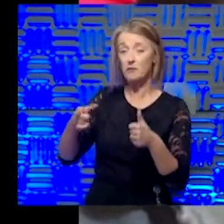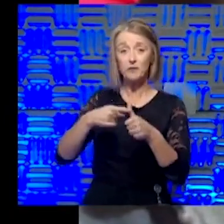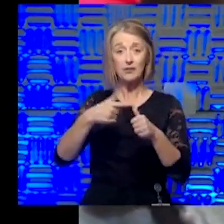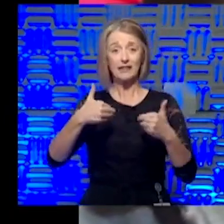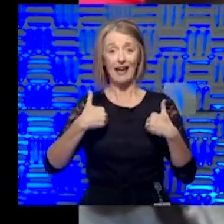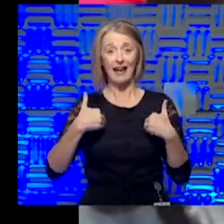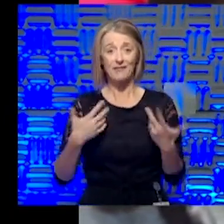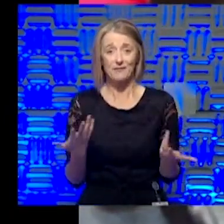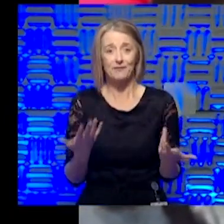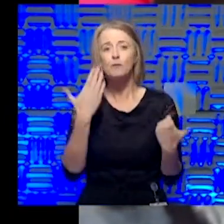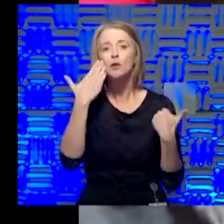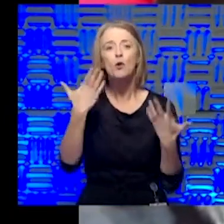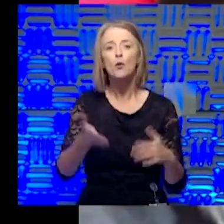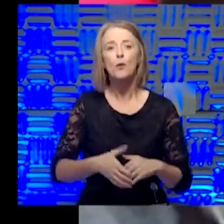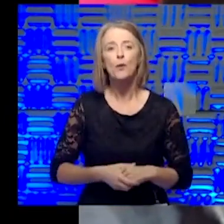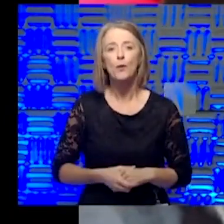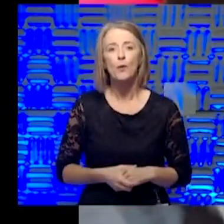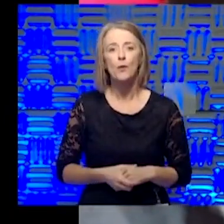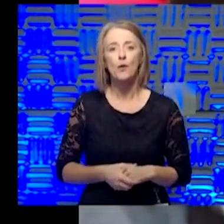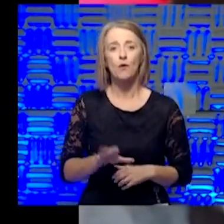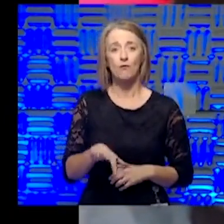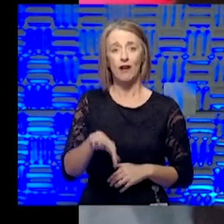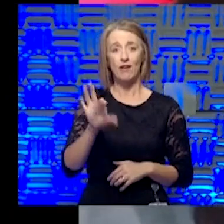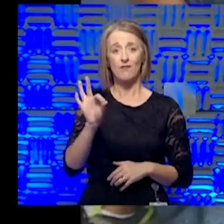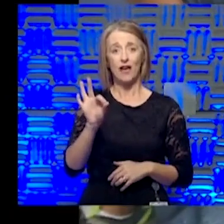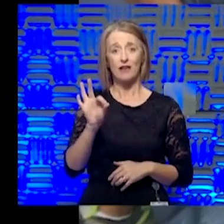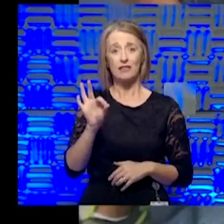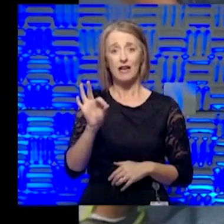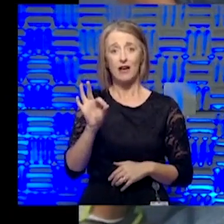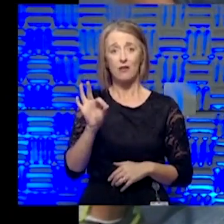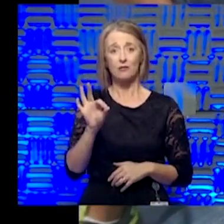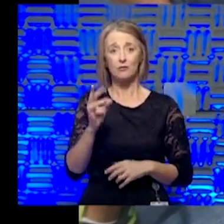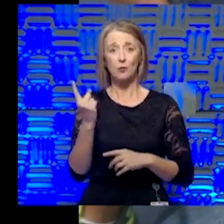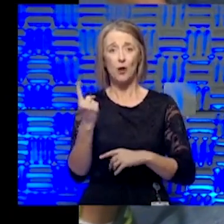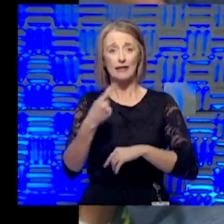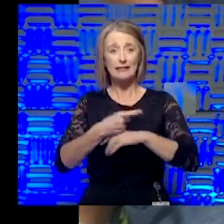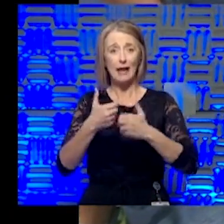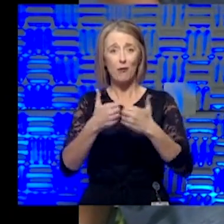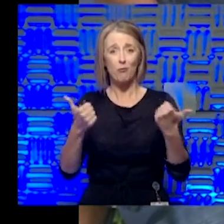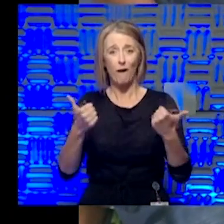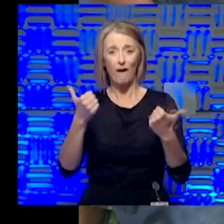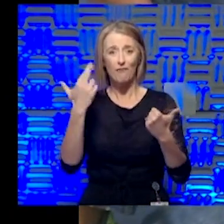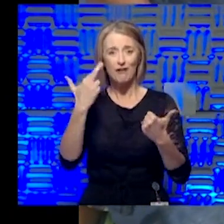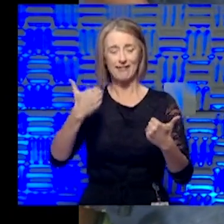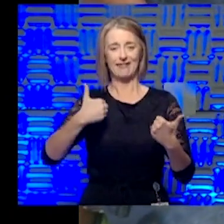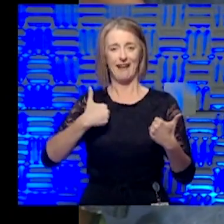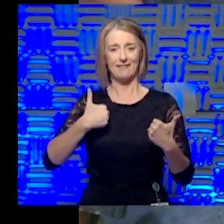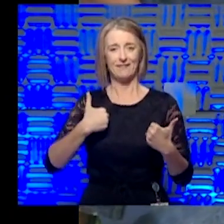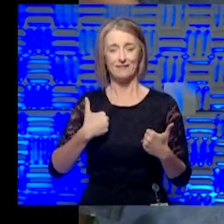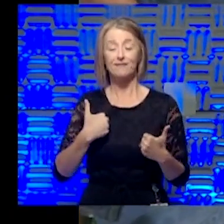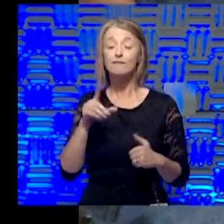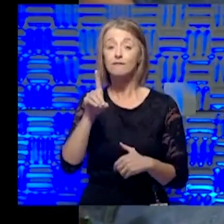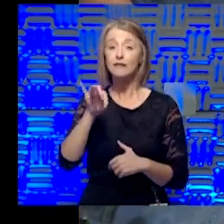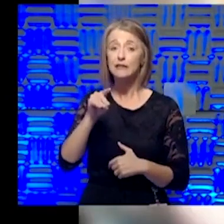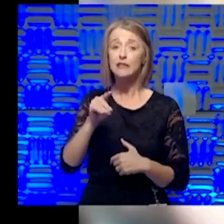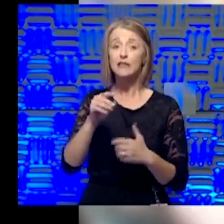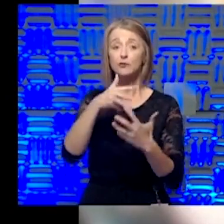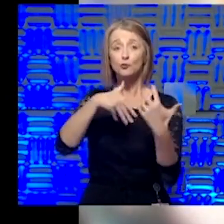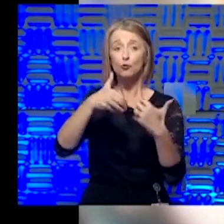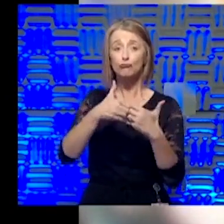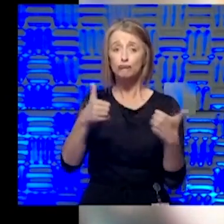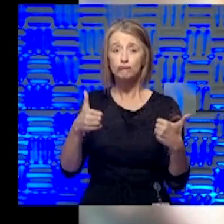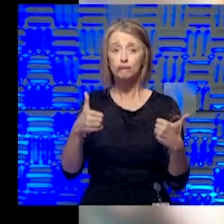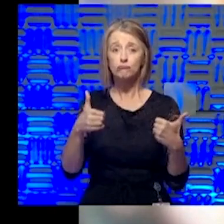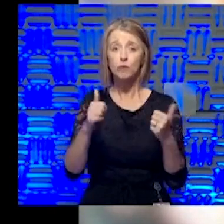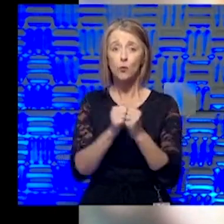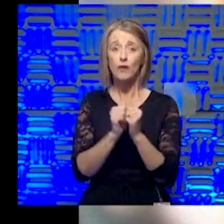first because we found out literally a day from each other. Yeah. But yeah, we did do that social distancing